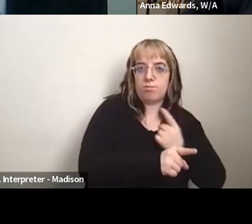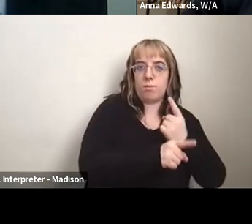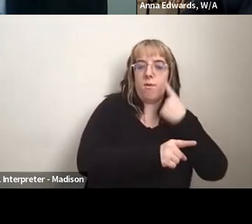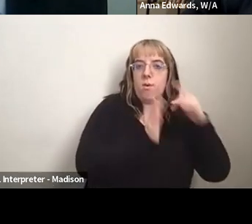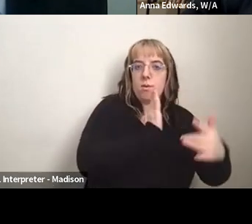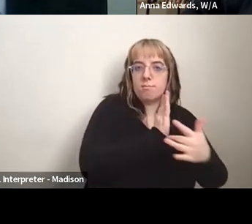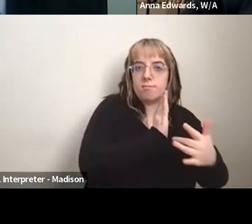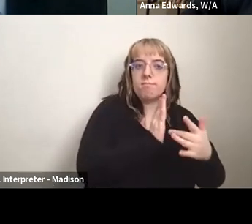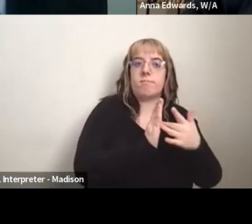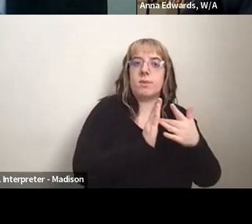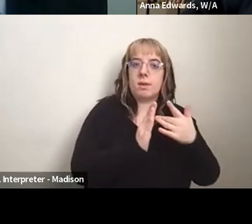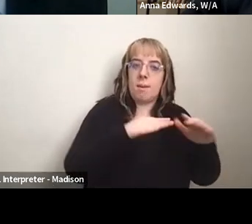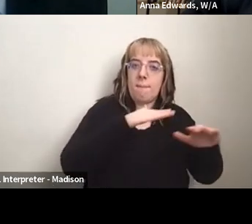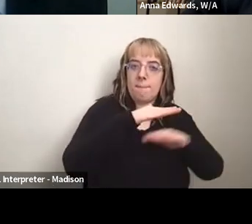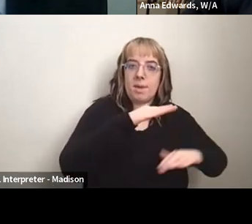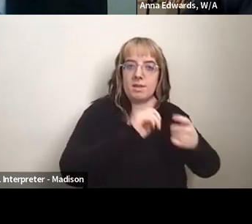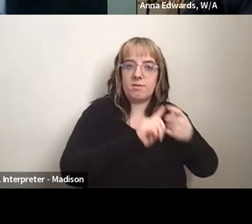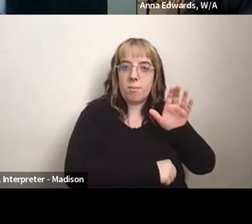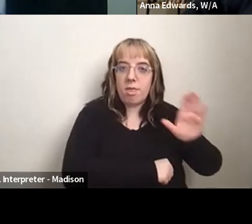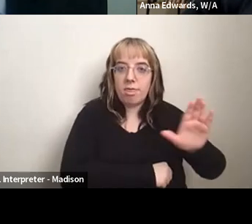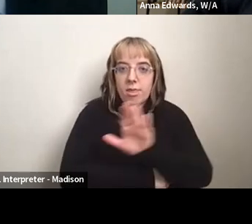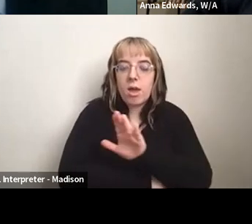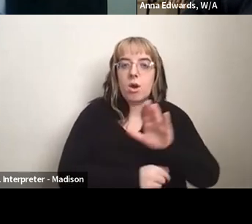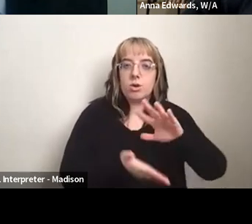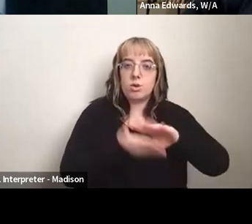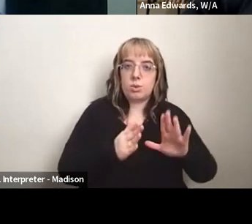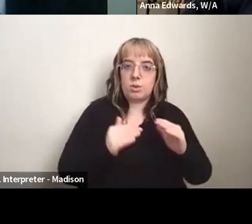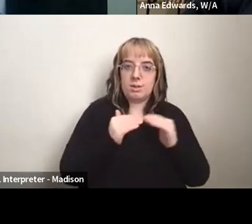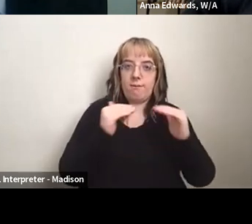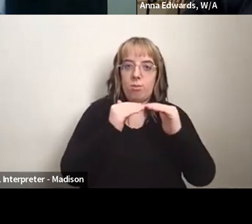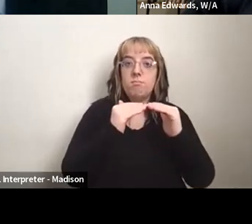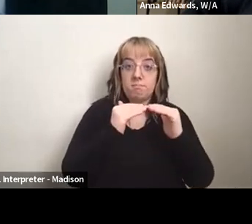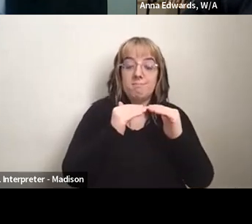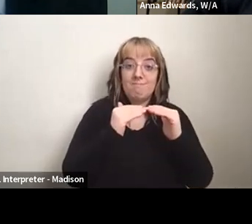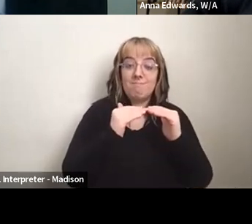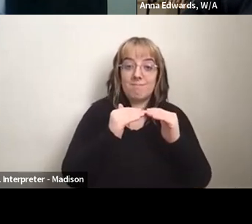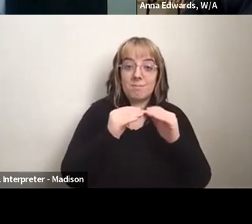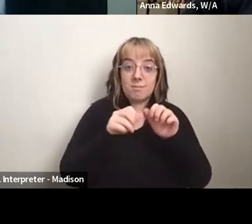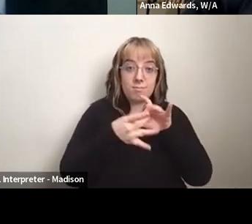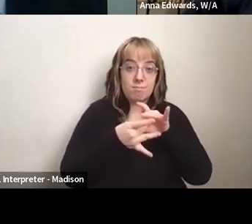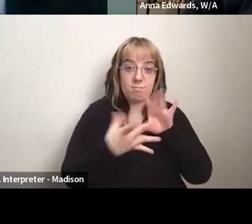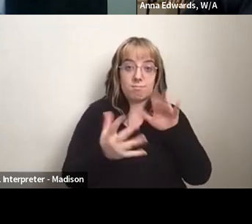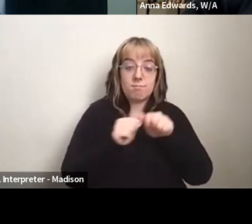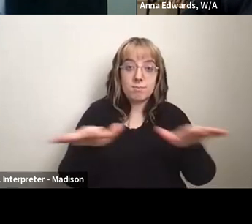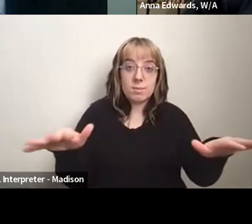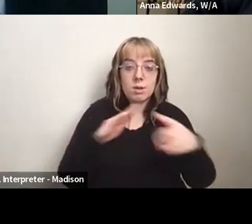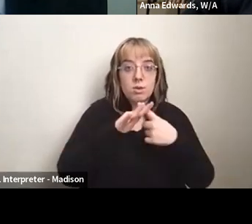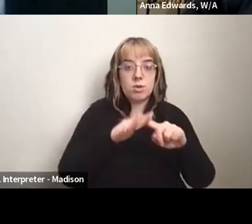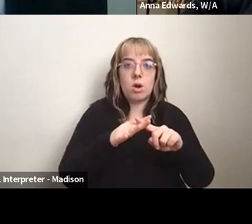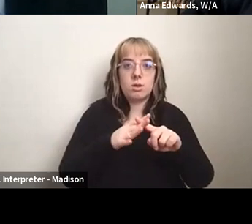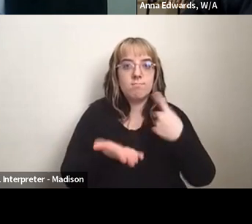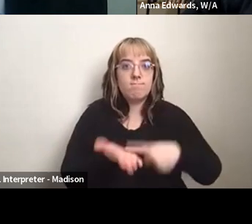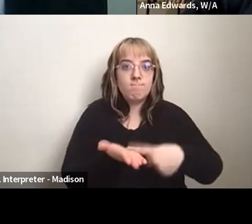learner variability. So those come out, and then it sparks some conversations. And we're